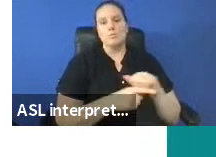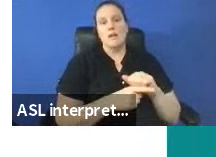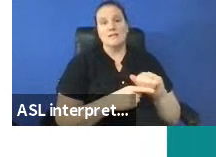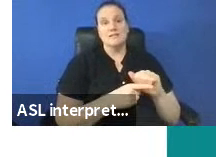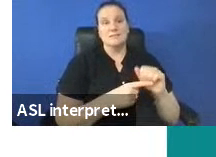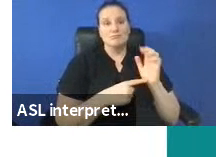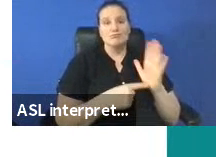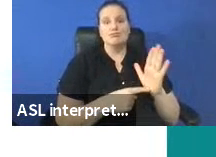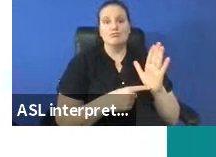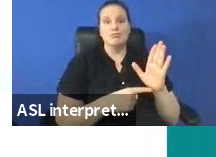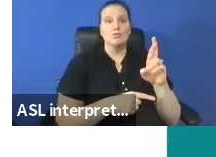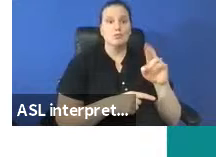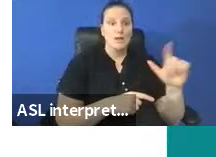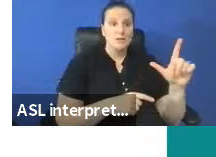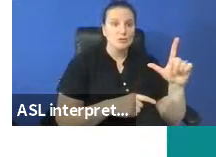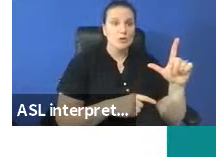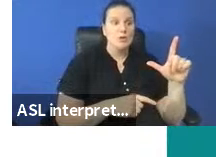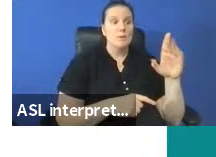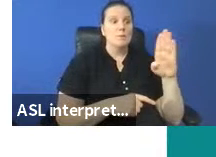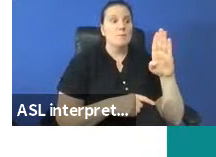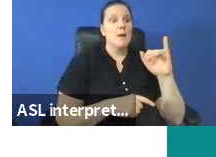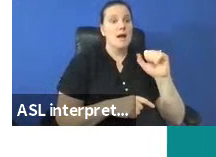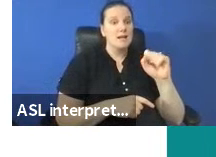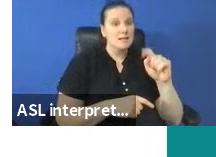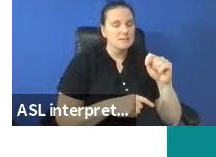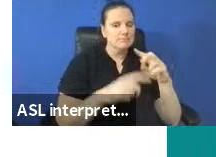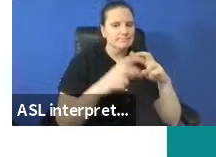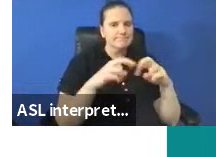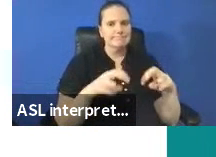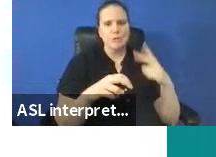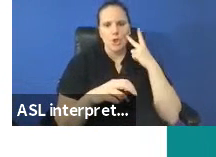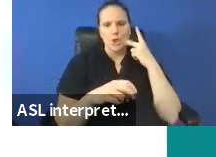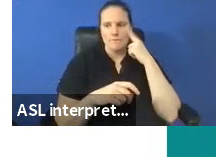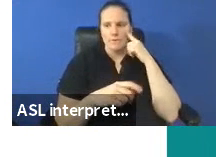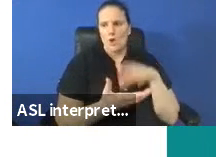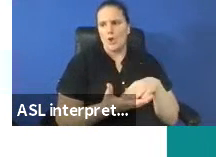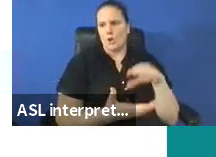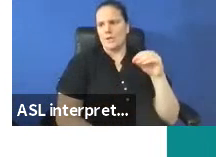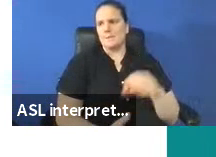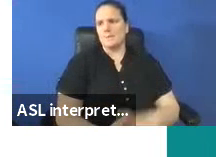examining racially biased systems and processes, and look for learning.